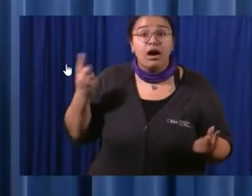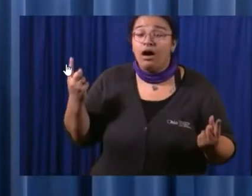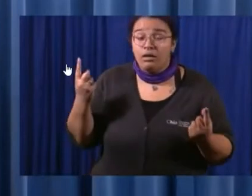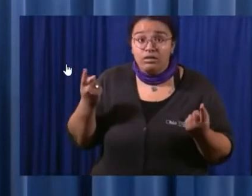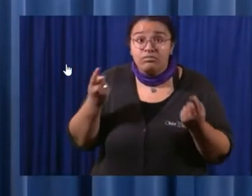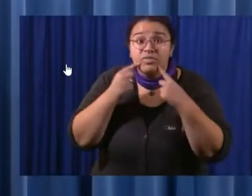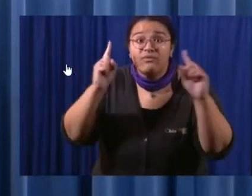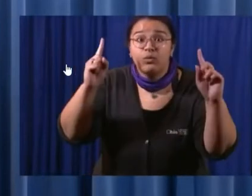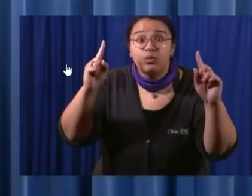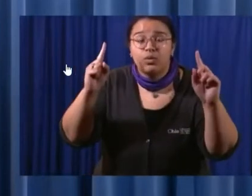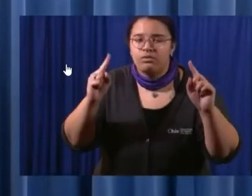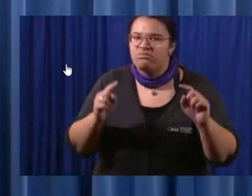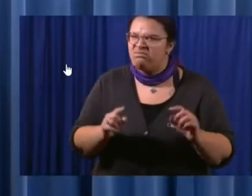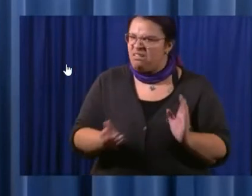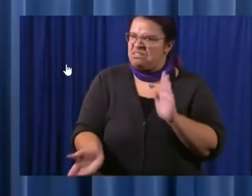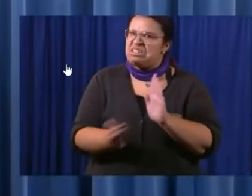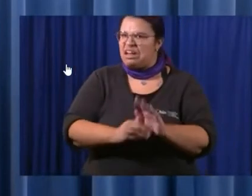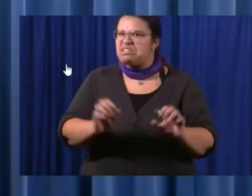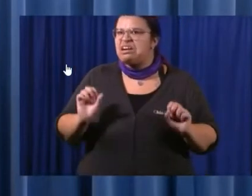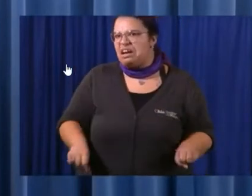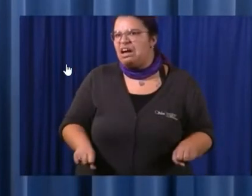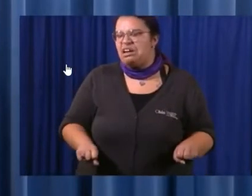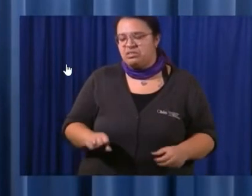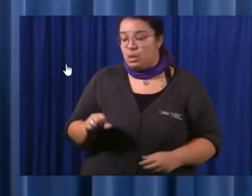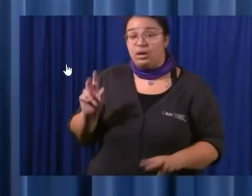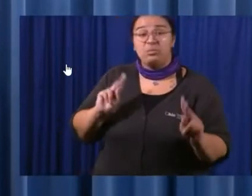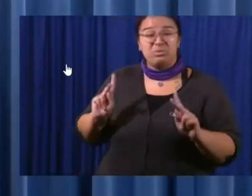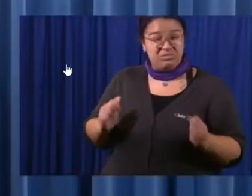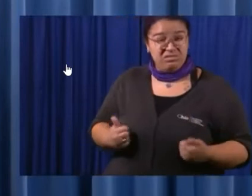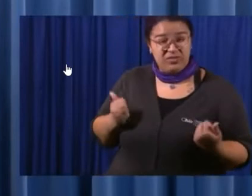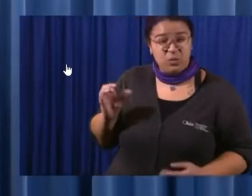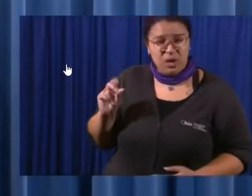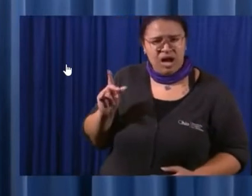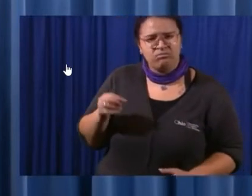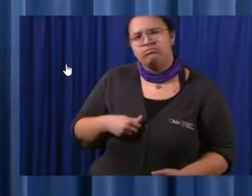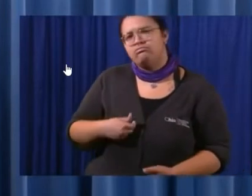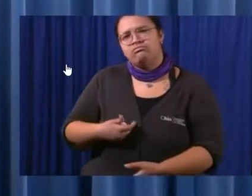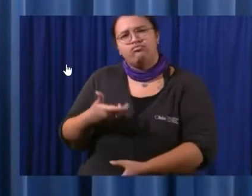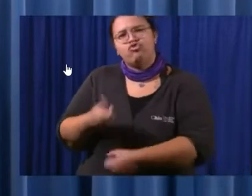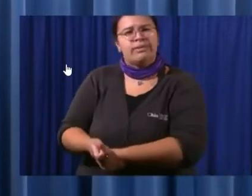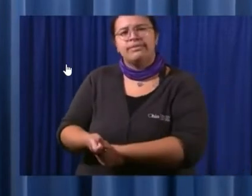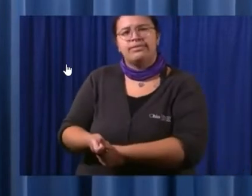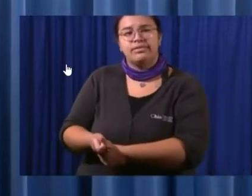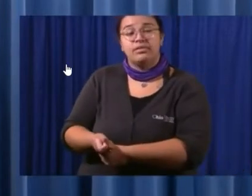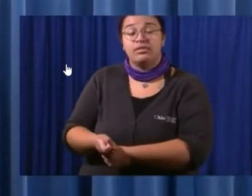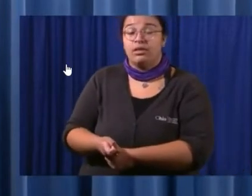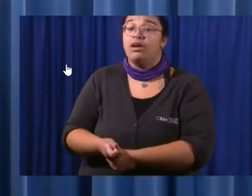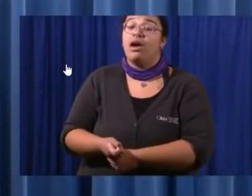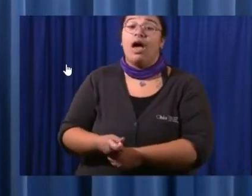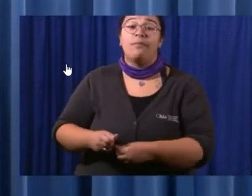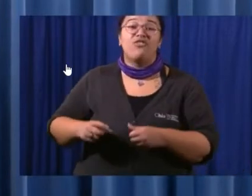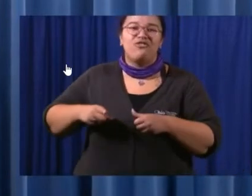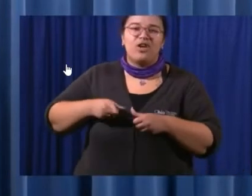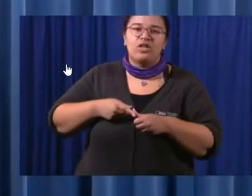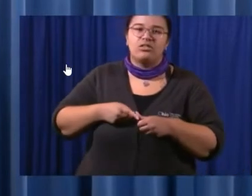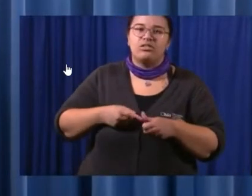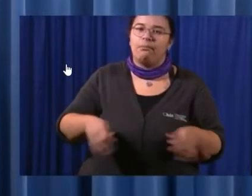can do that again. So I have faith in the people of the state of Ohio. But you got to give them the information. We're giving them the information